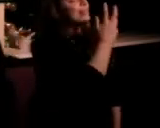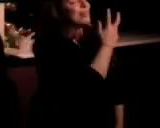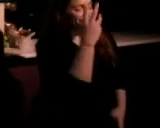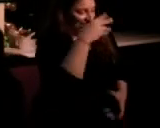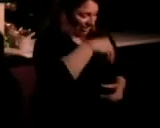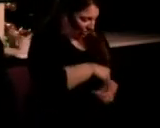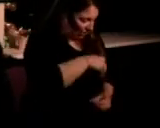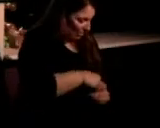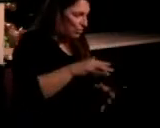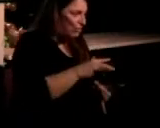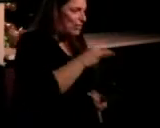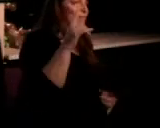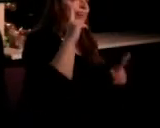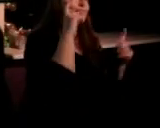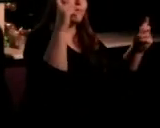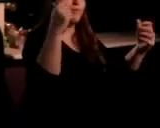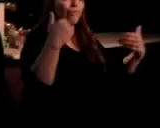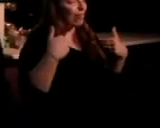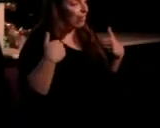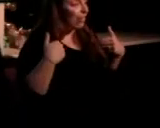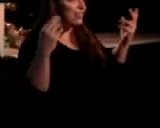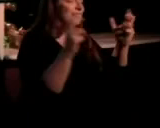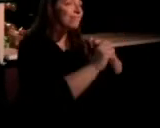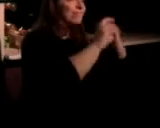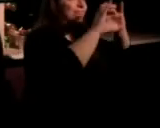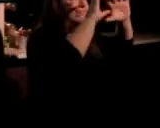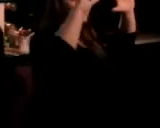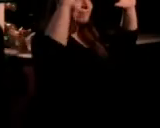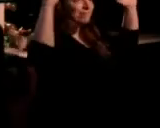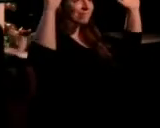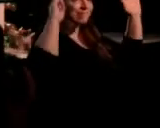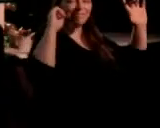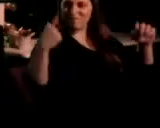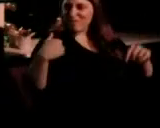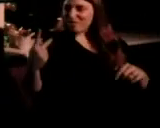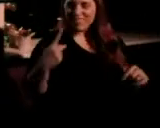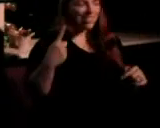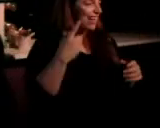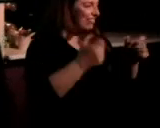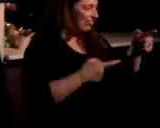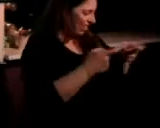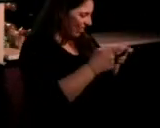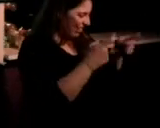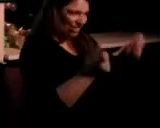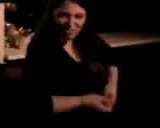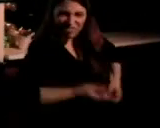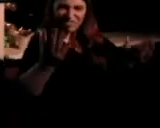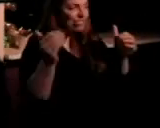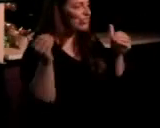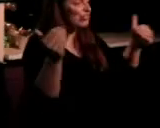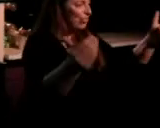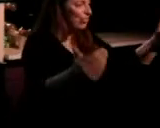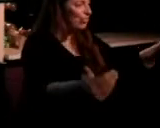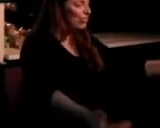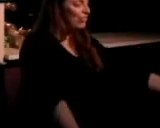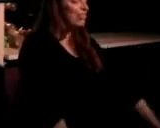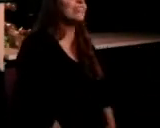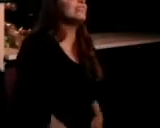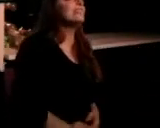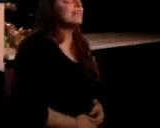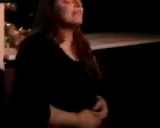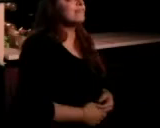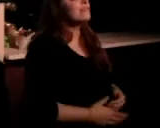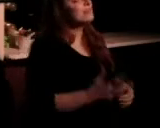Oh, there's a dreamer in my soul. He's dreaming up a scene where we like really lose